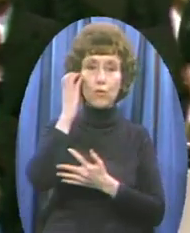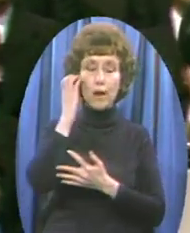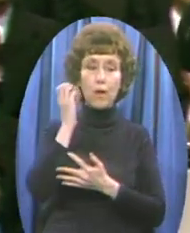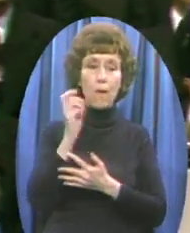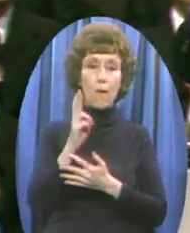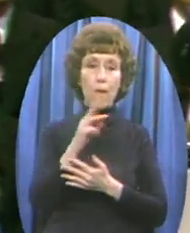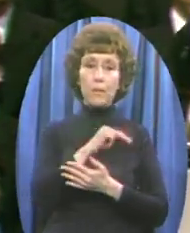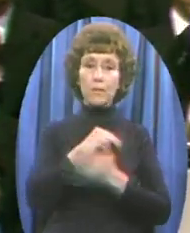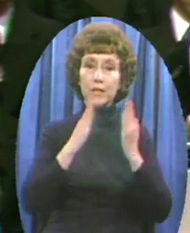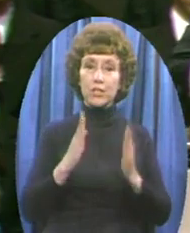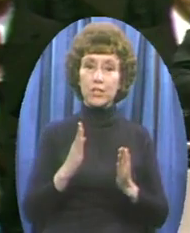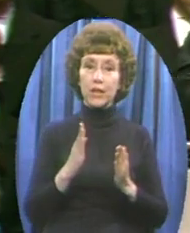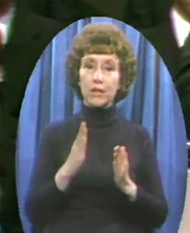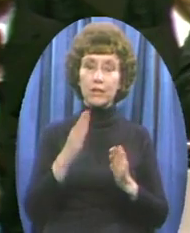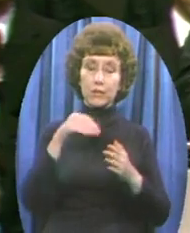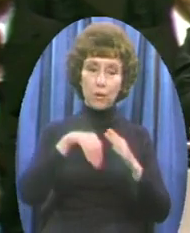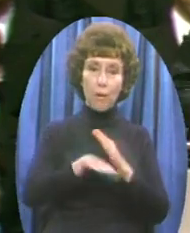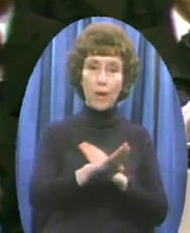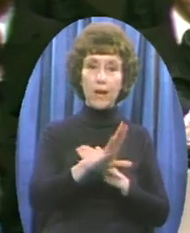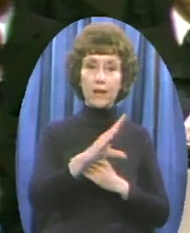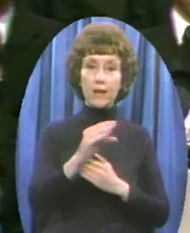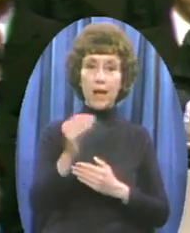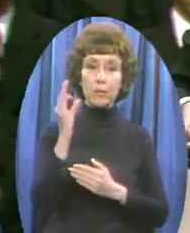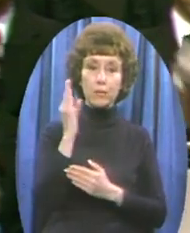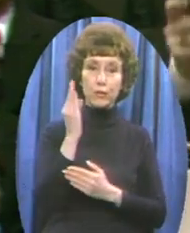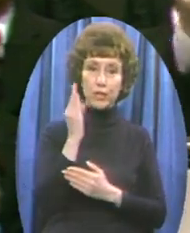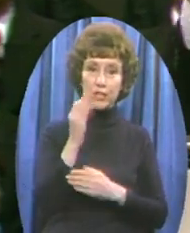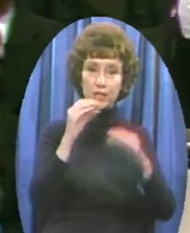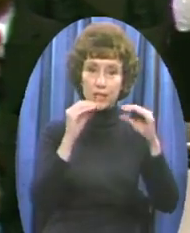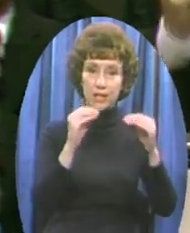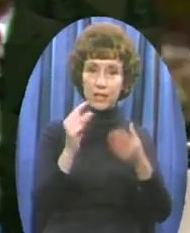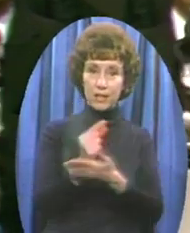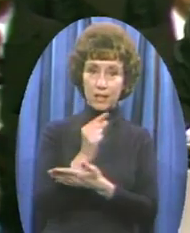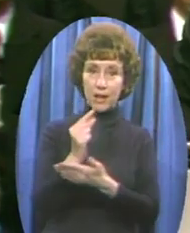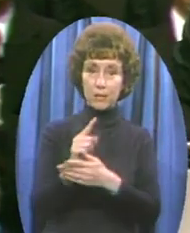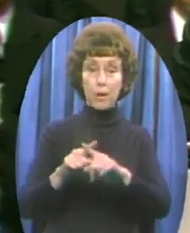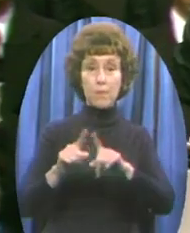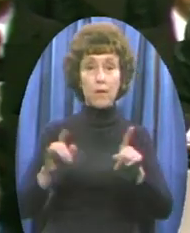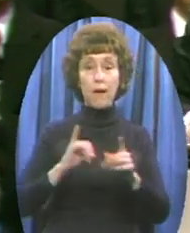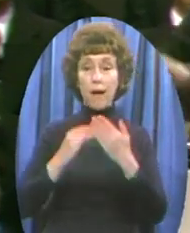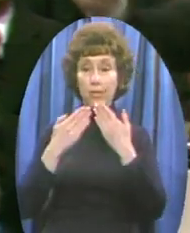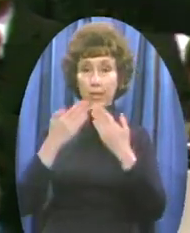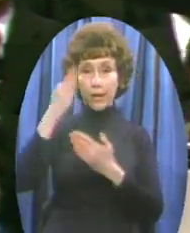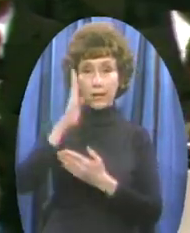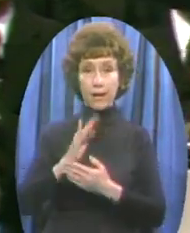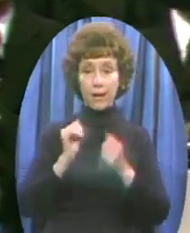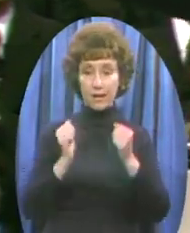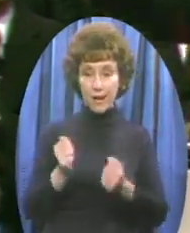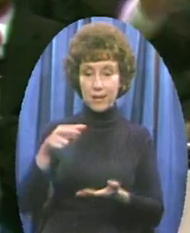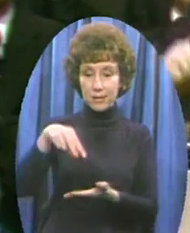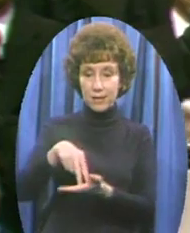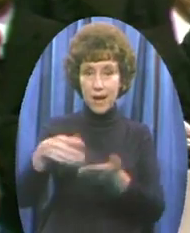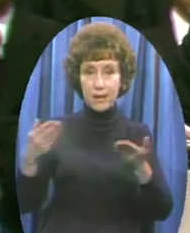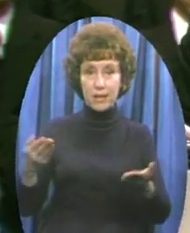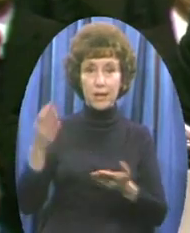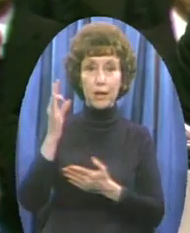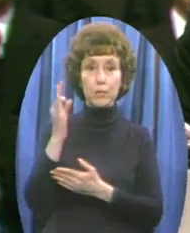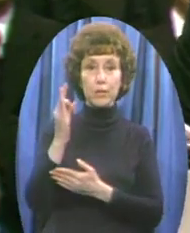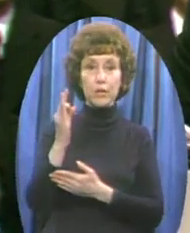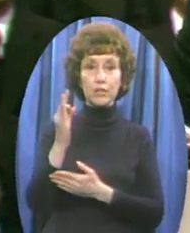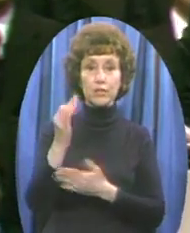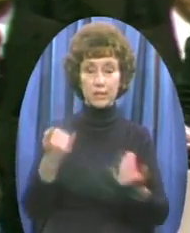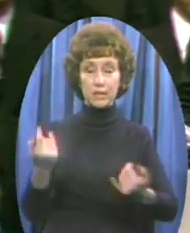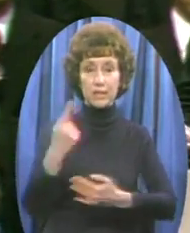who are there. But I thank God that I can stand here and say what I've said today, and there are no soldiers walking in the back door after